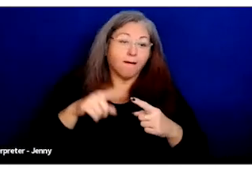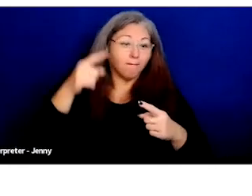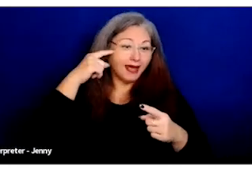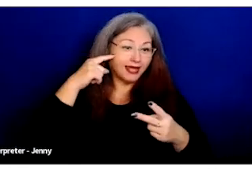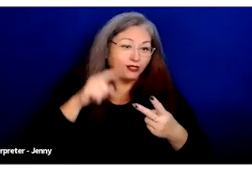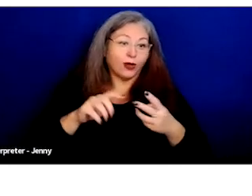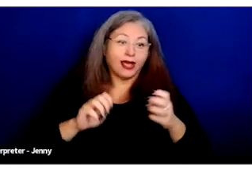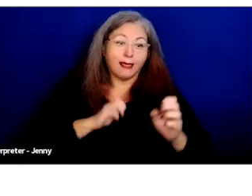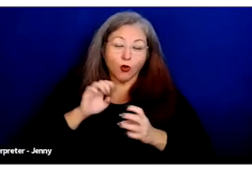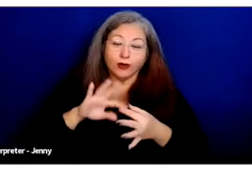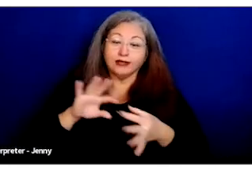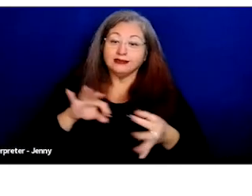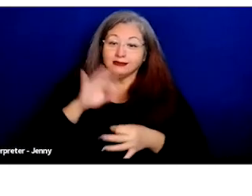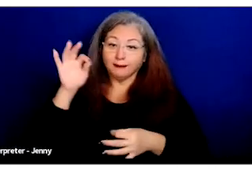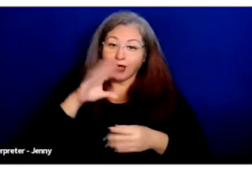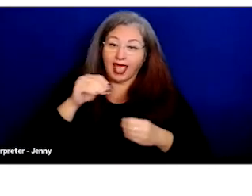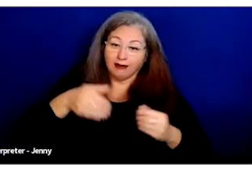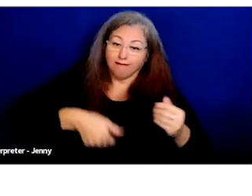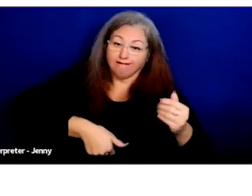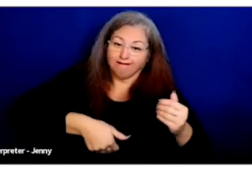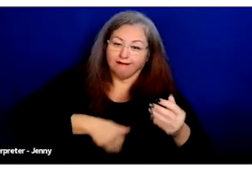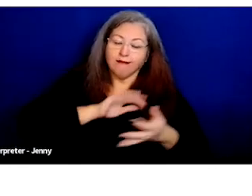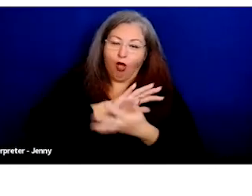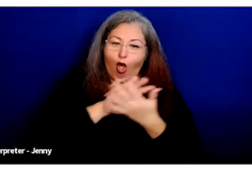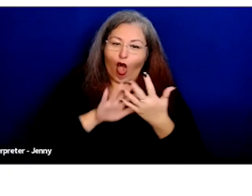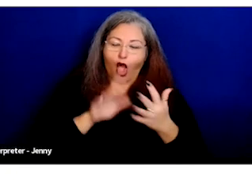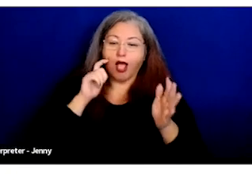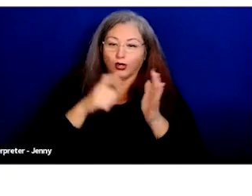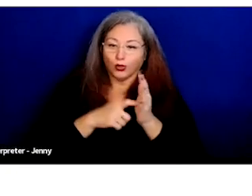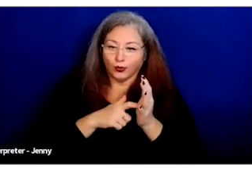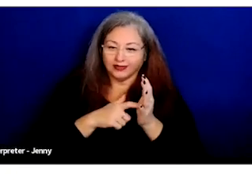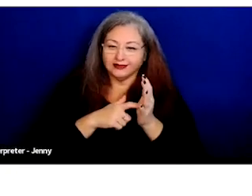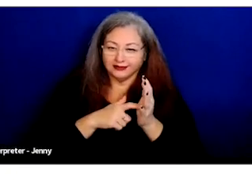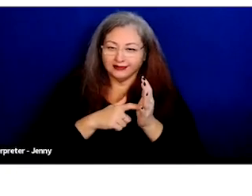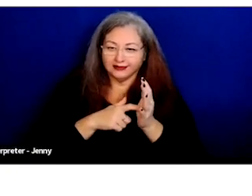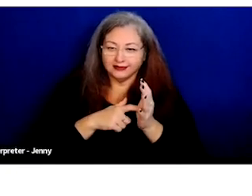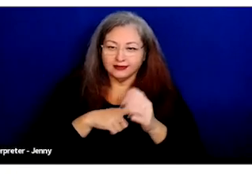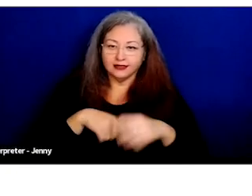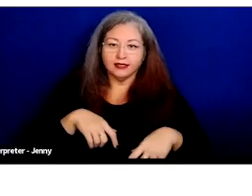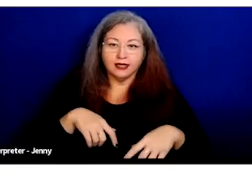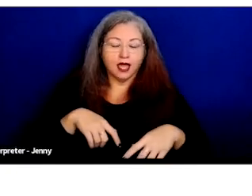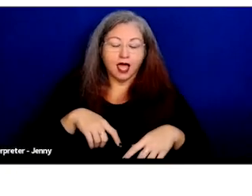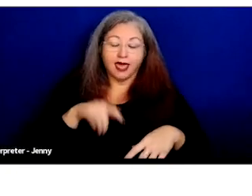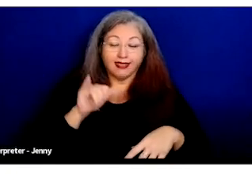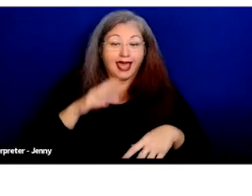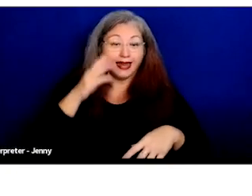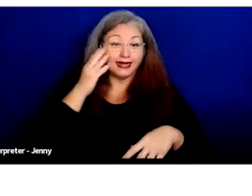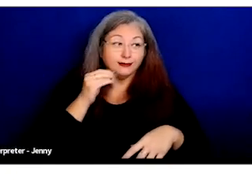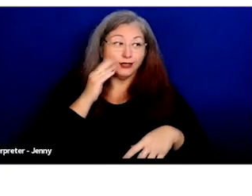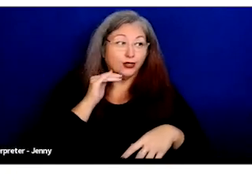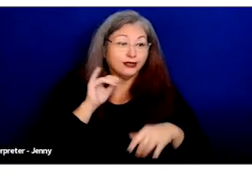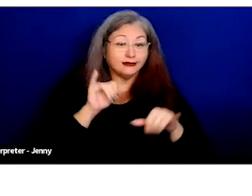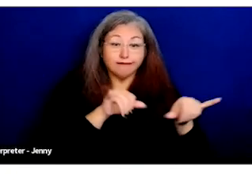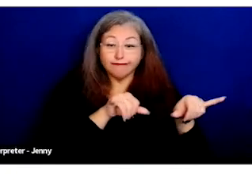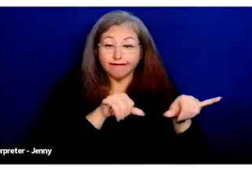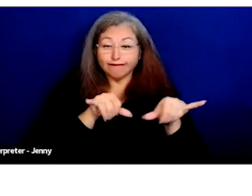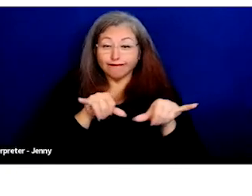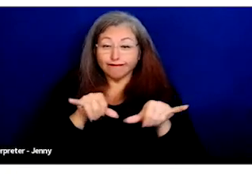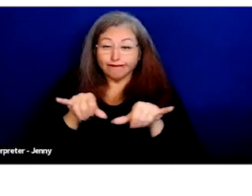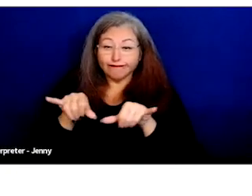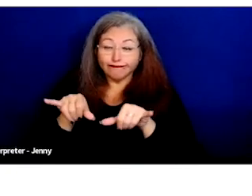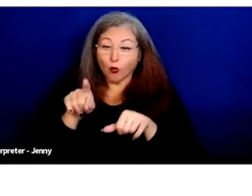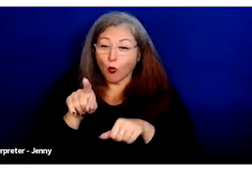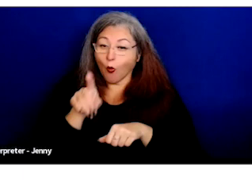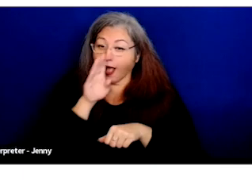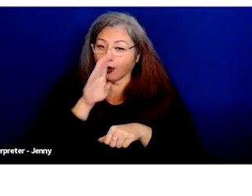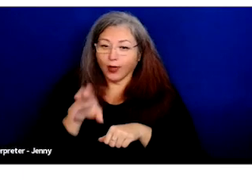the spiritual body notices it, and the pranic body notices it, right? And they're not linear experiences. As when we look at the other